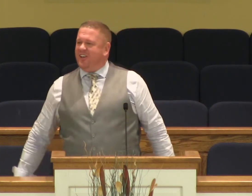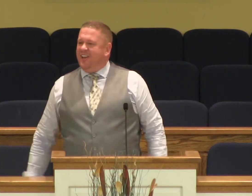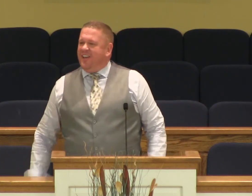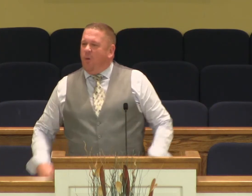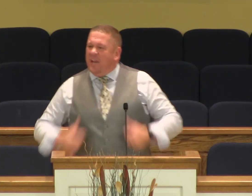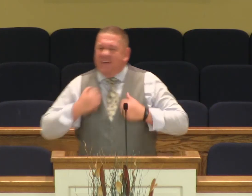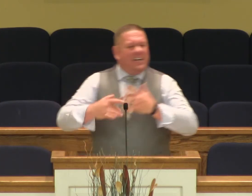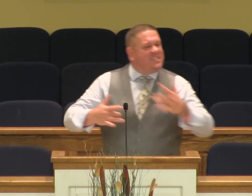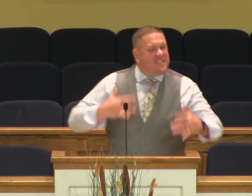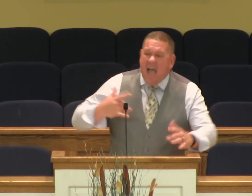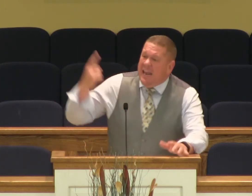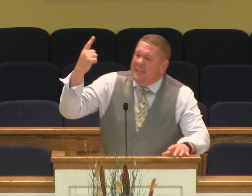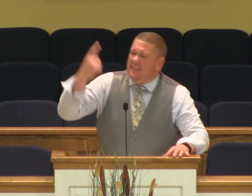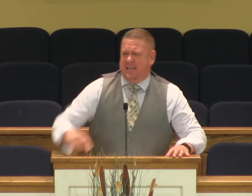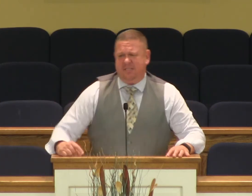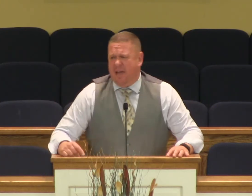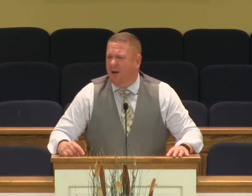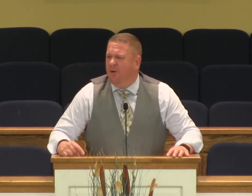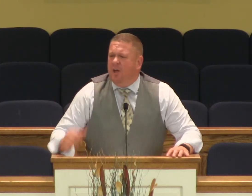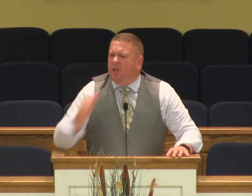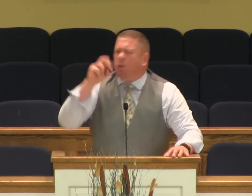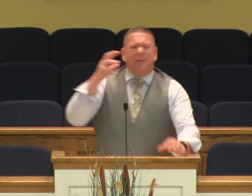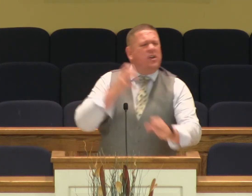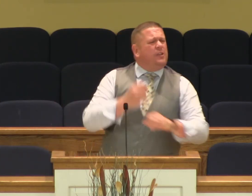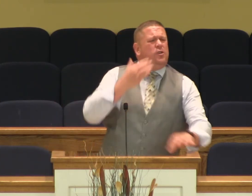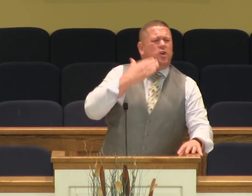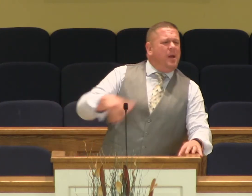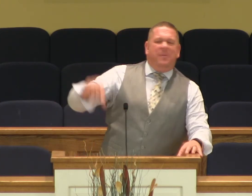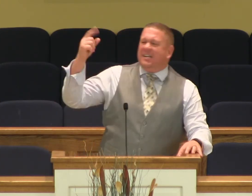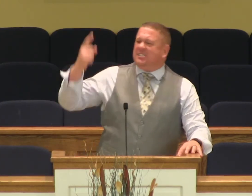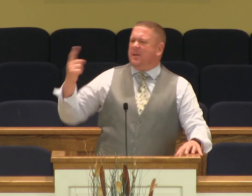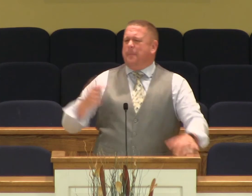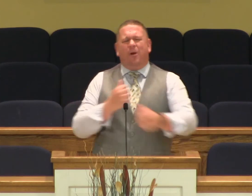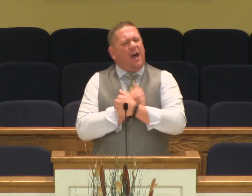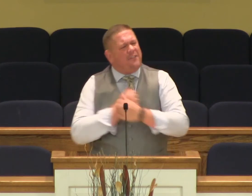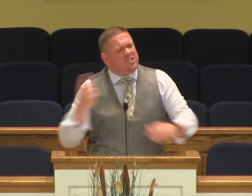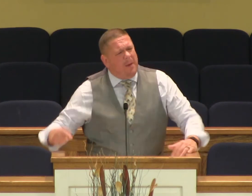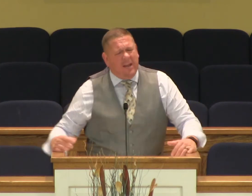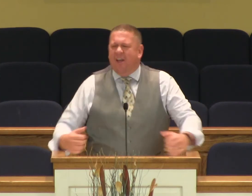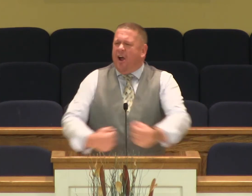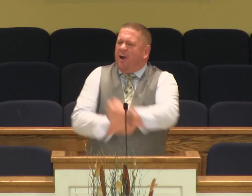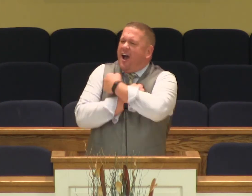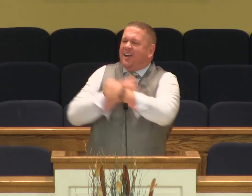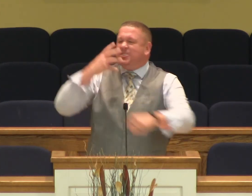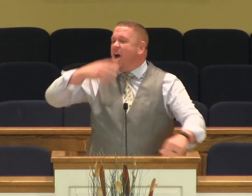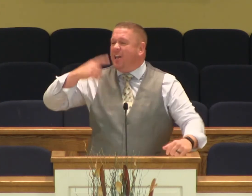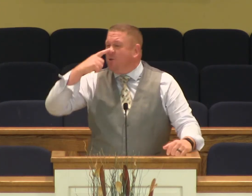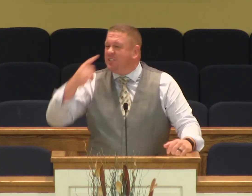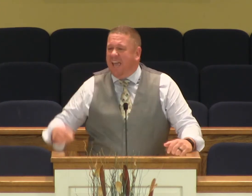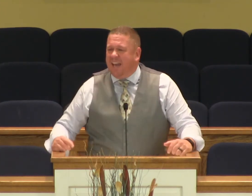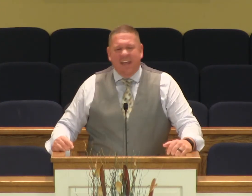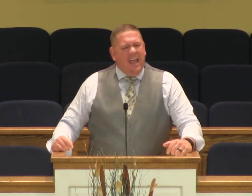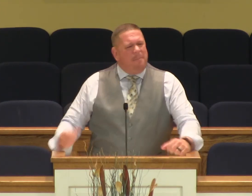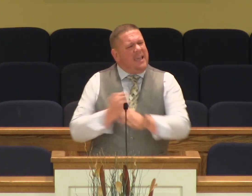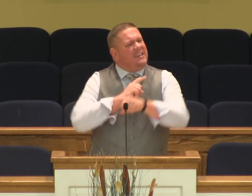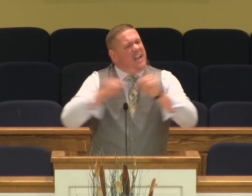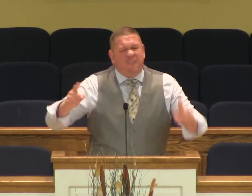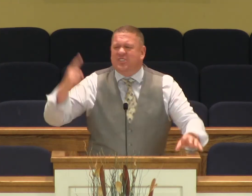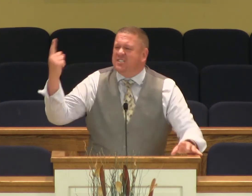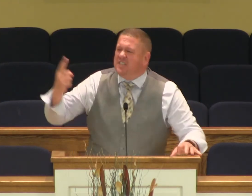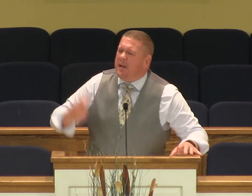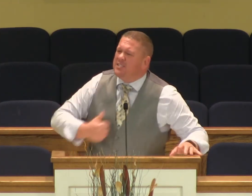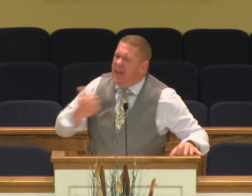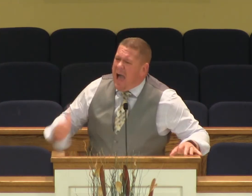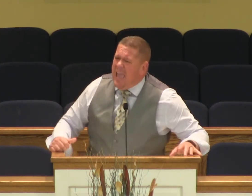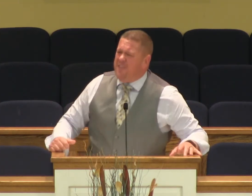church. We live in exciting days now. Don't ever get too good to pick somebody up or love somebody or hug a snotty-nosed kid and make a